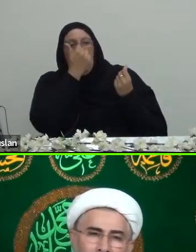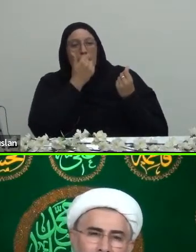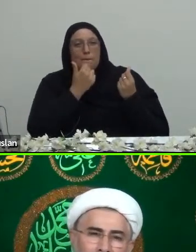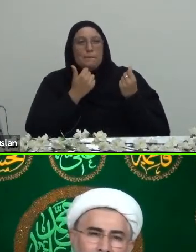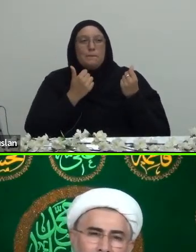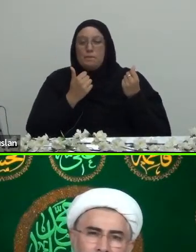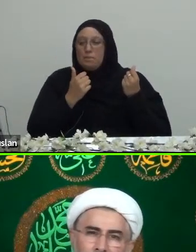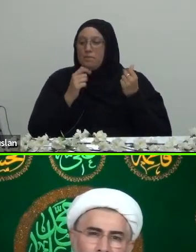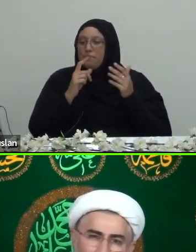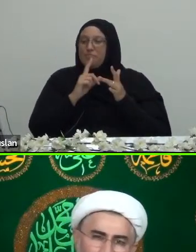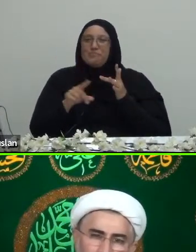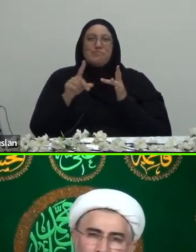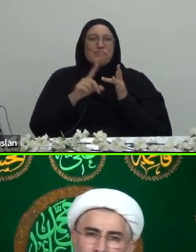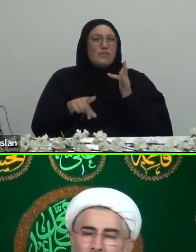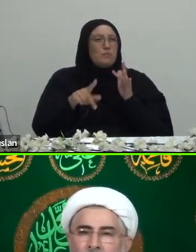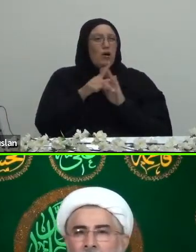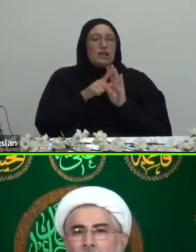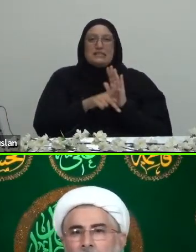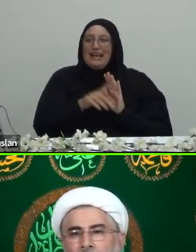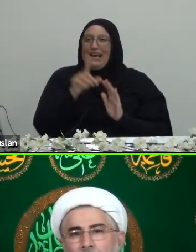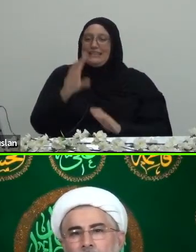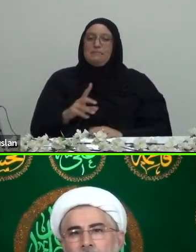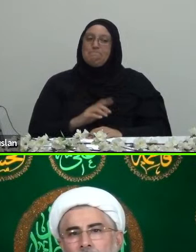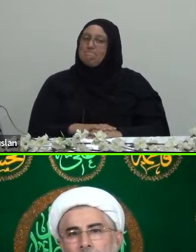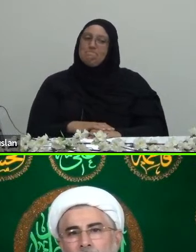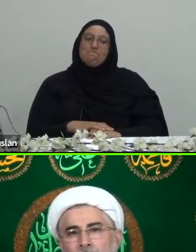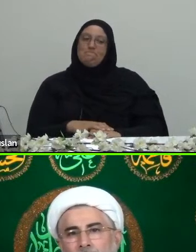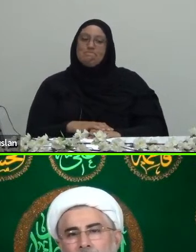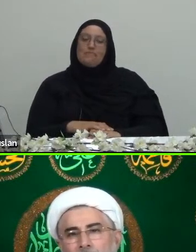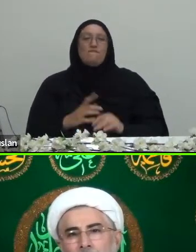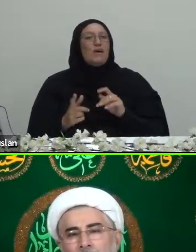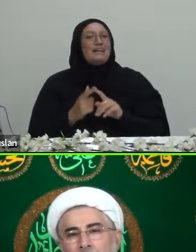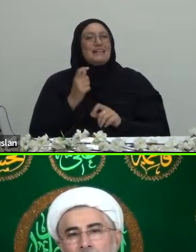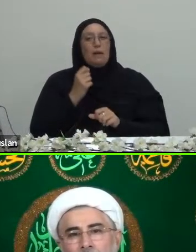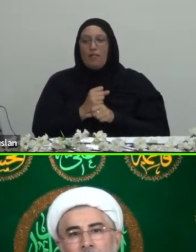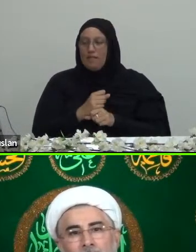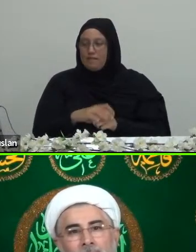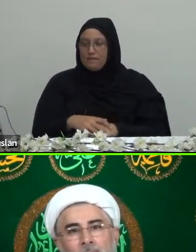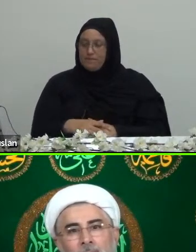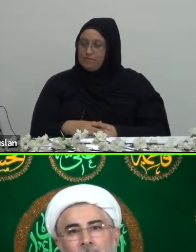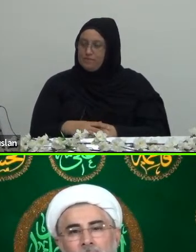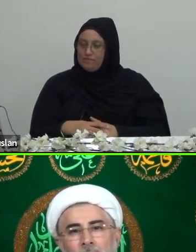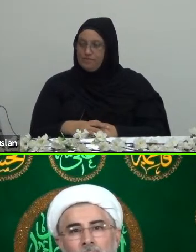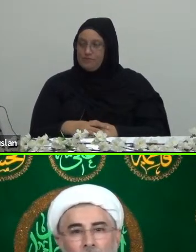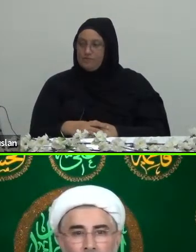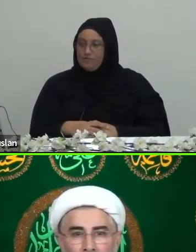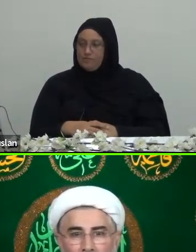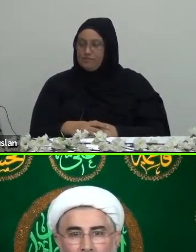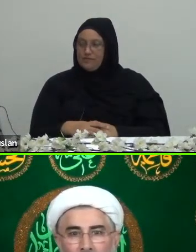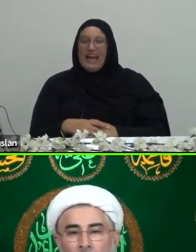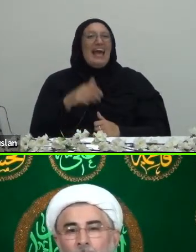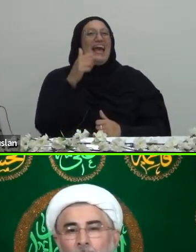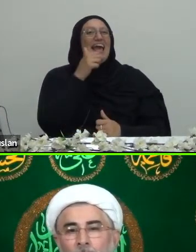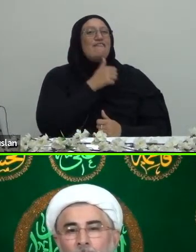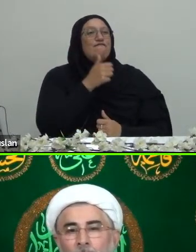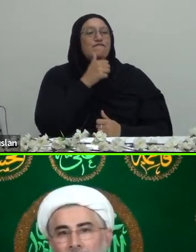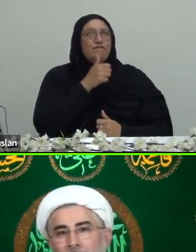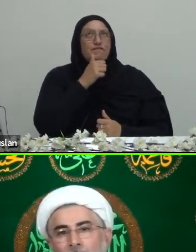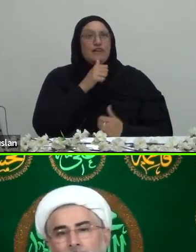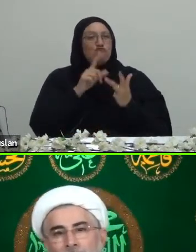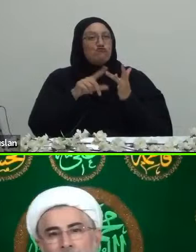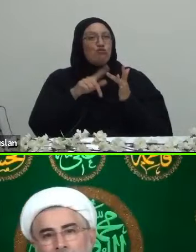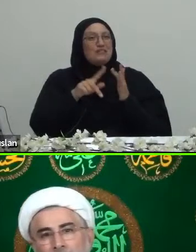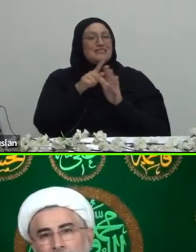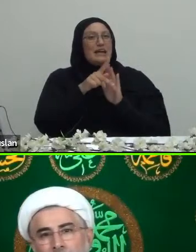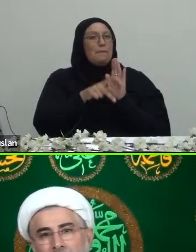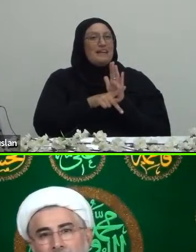certain cases, odd cases, that if the insurance companies takes the money and invest it on riba, because of the